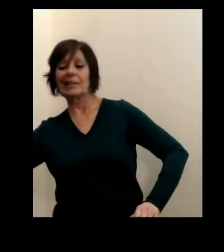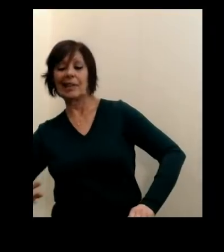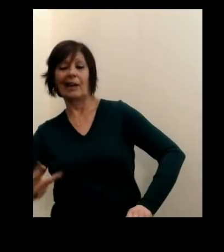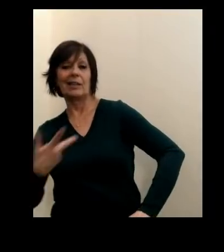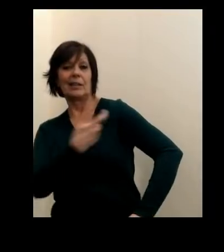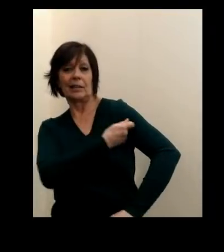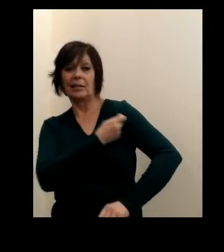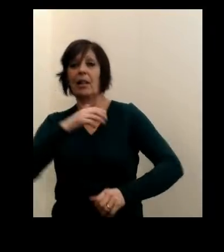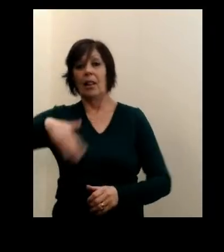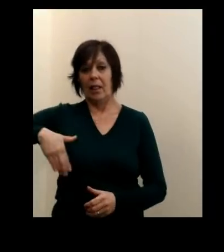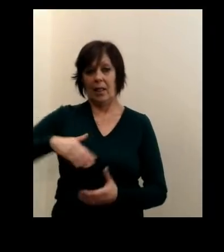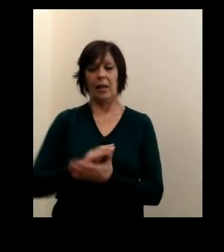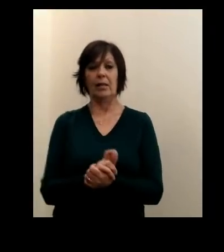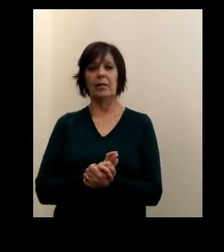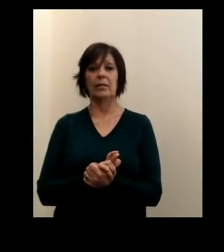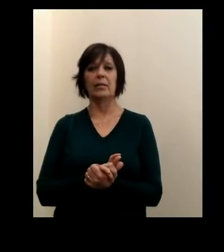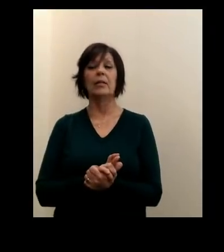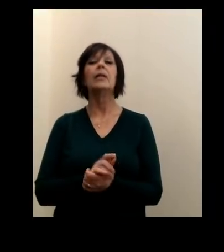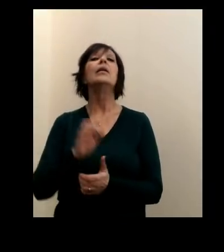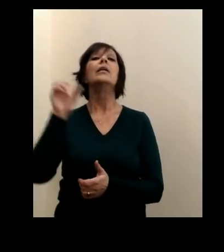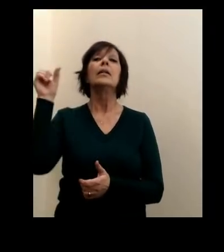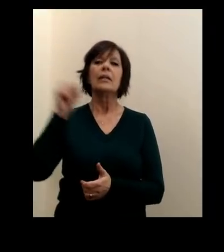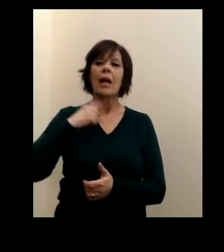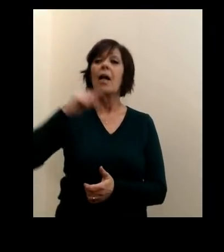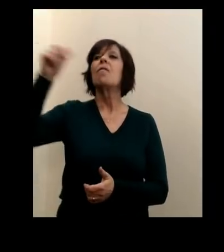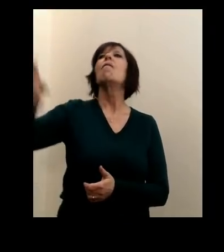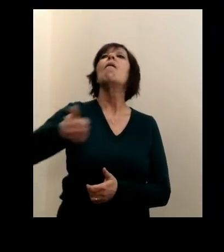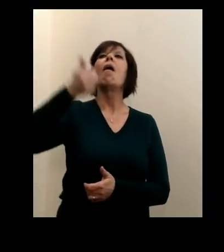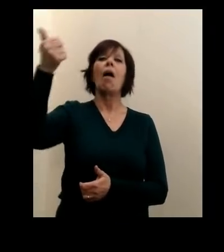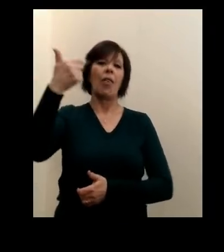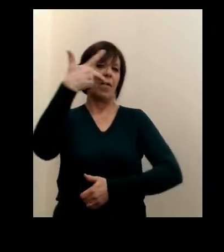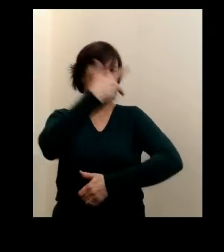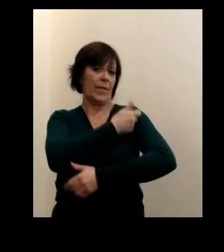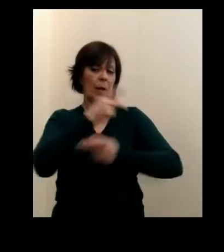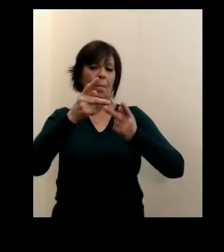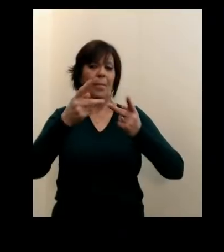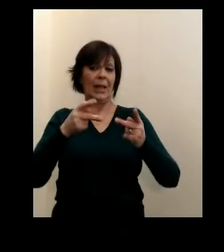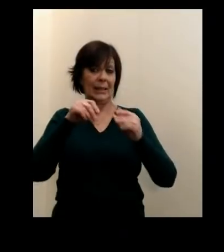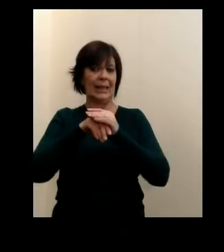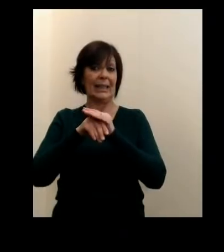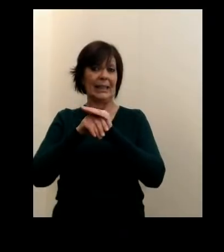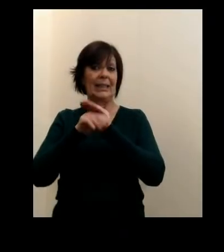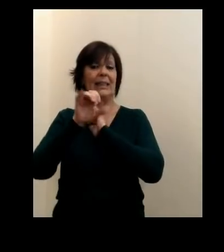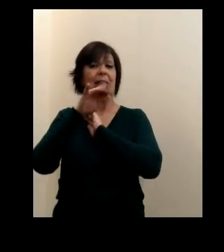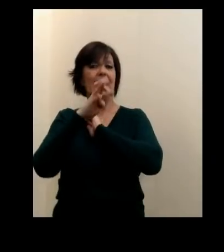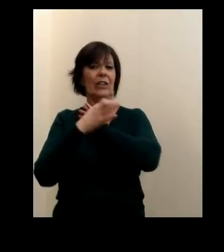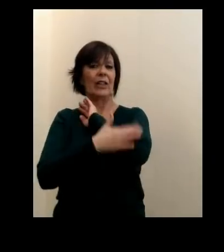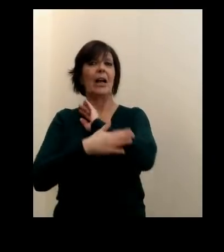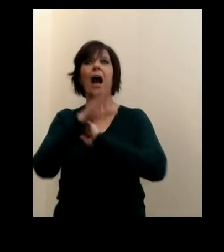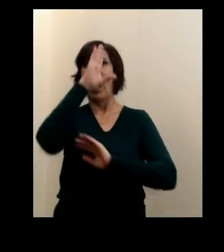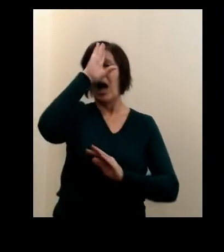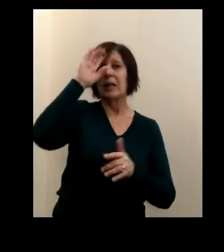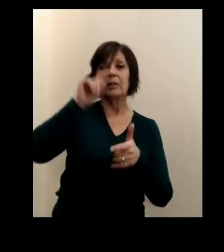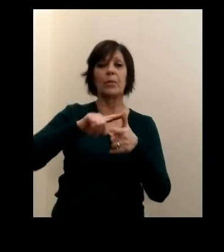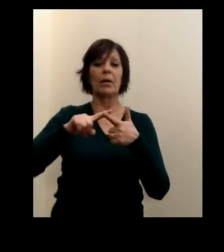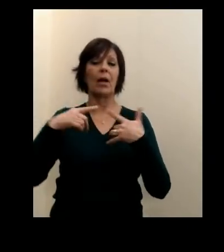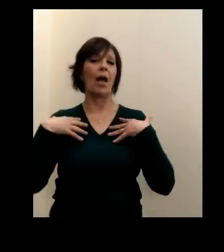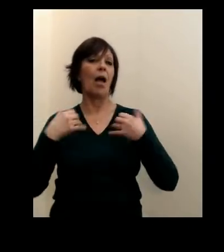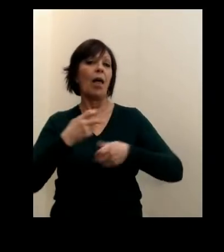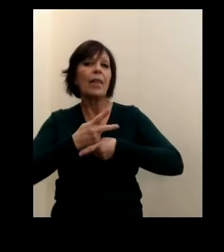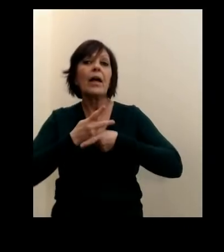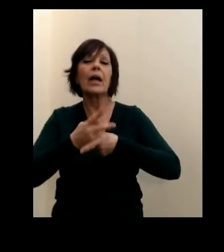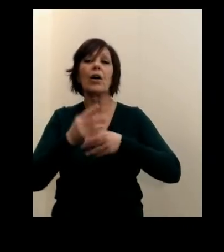second doses. There are other vaccine sites in Erie County, hospitals, healthcare organizations. We know